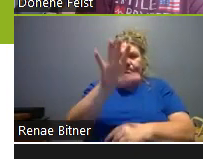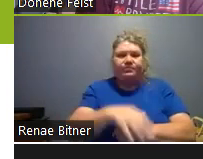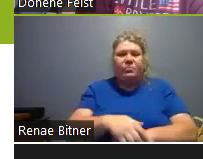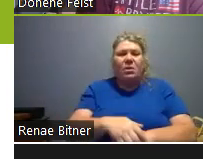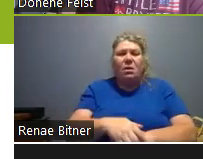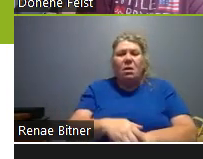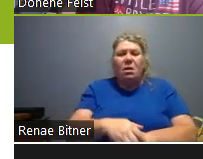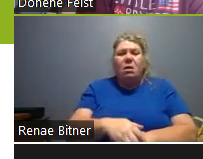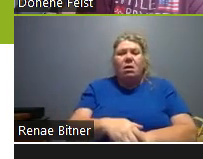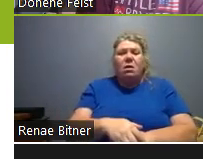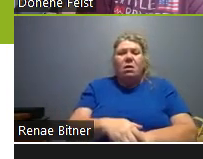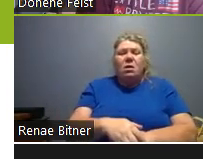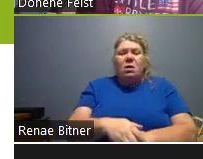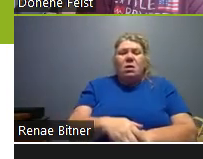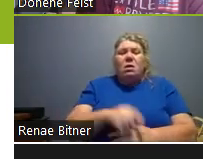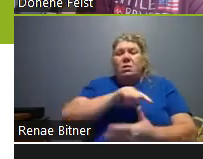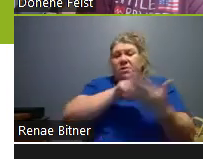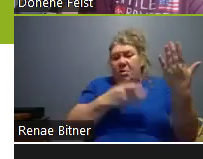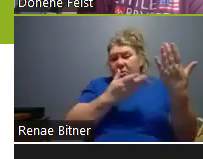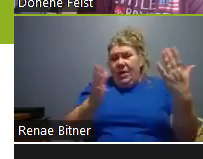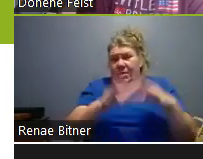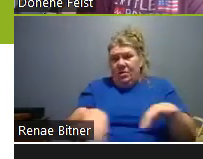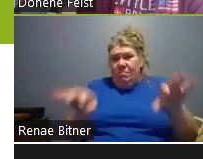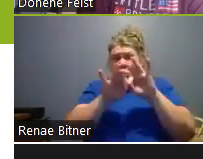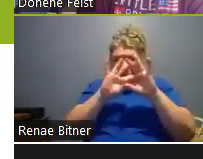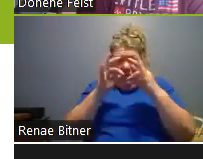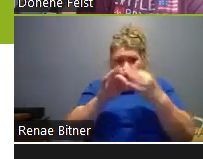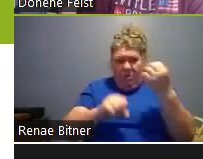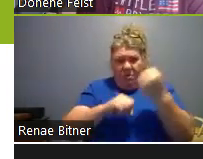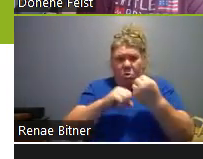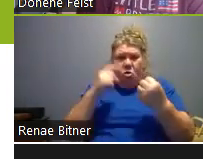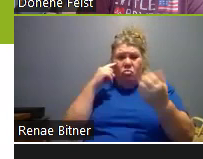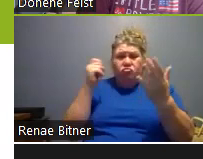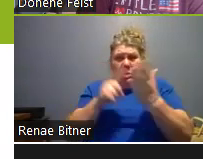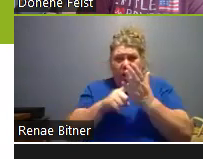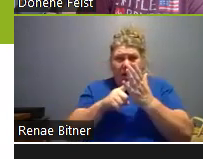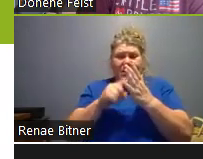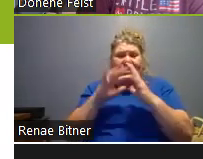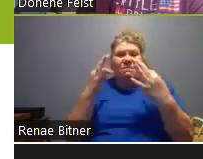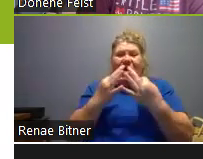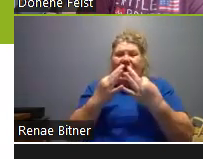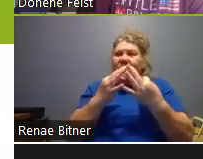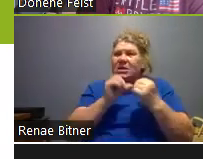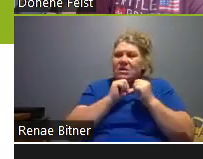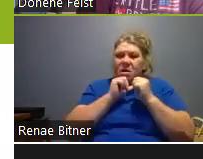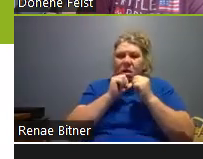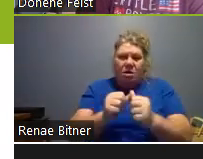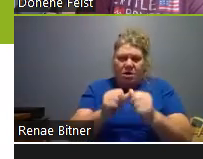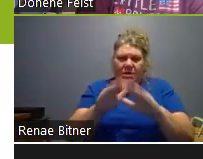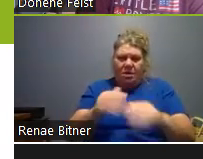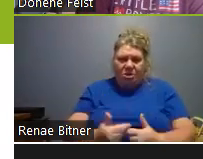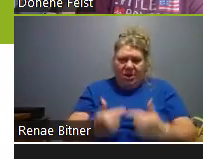other things that we really feel like are essential to family support are recognizing that family is the constant in the child's